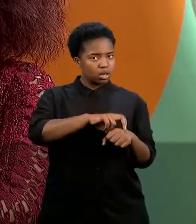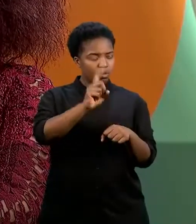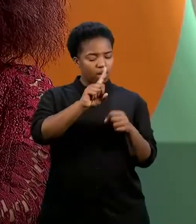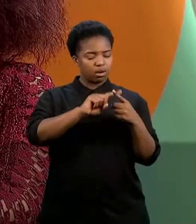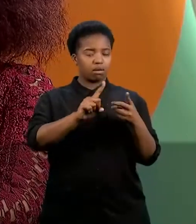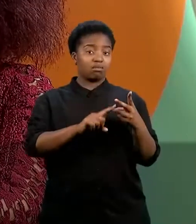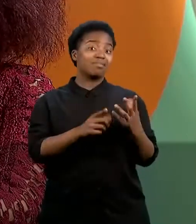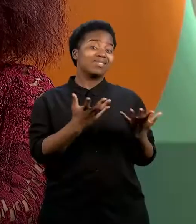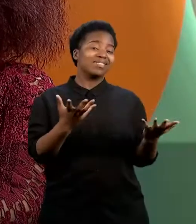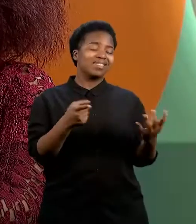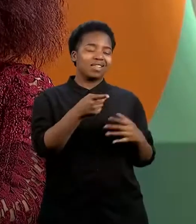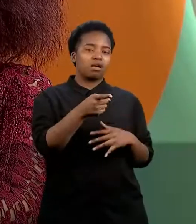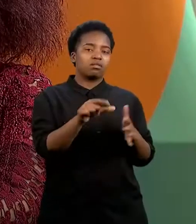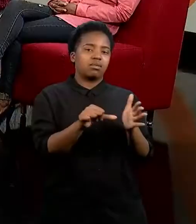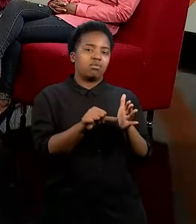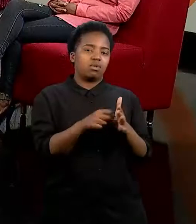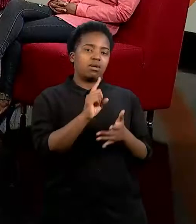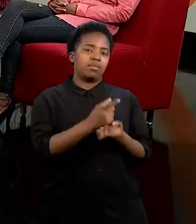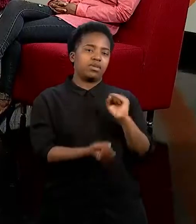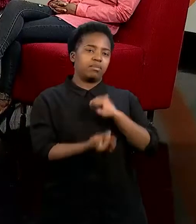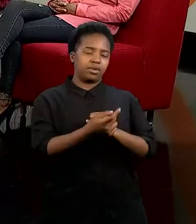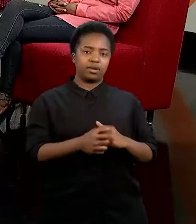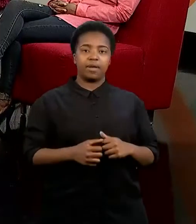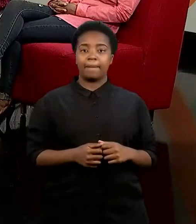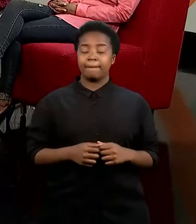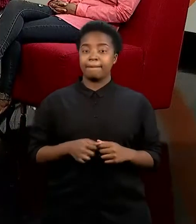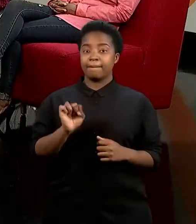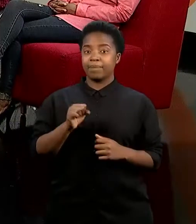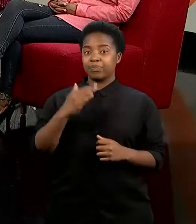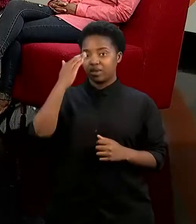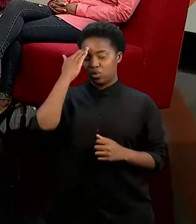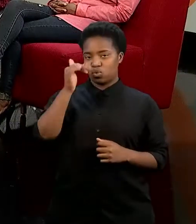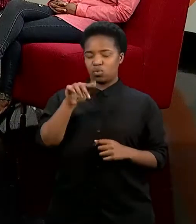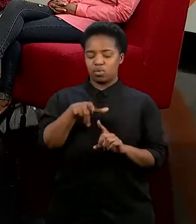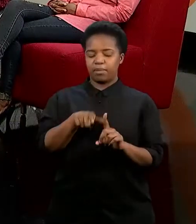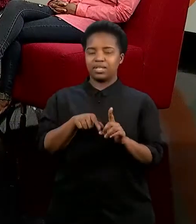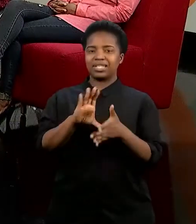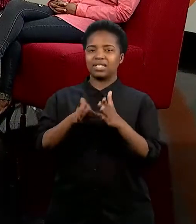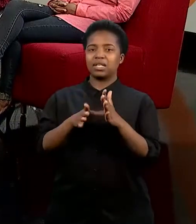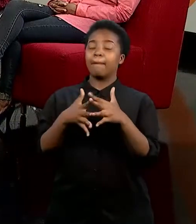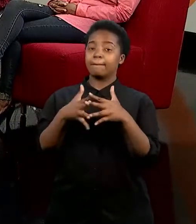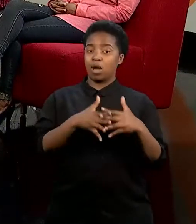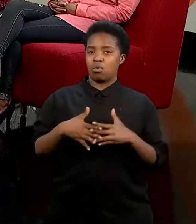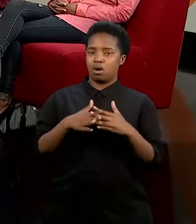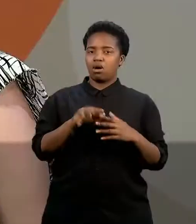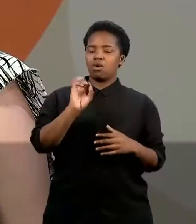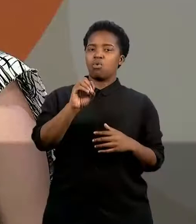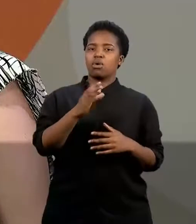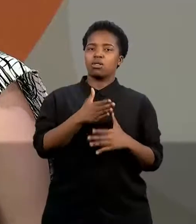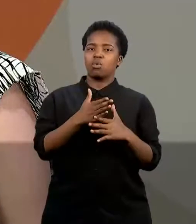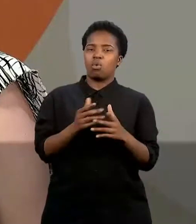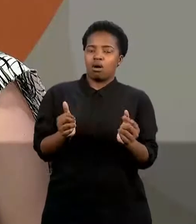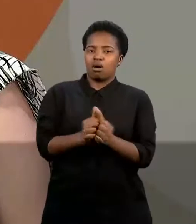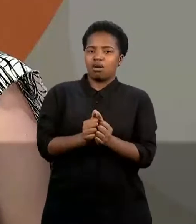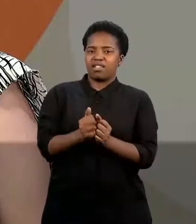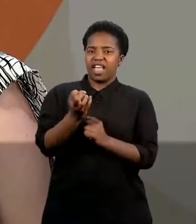think that's what needs to happen. I know Parsons Design School in America is doing that at the moment, where they work with,